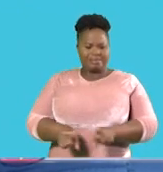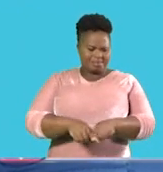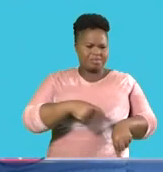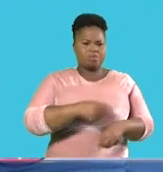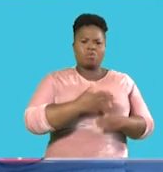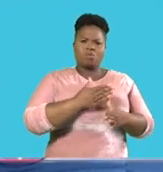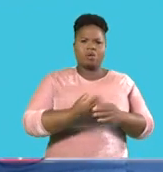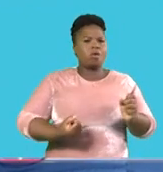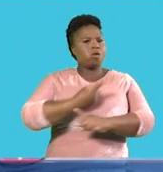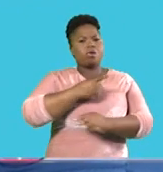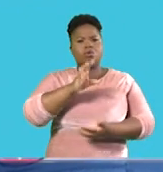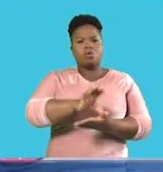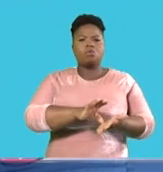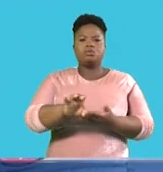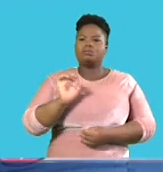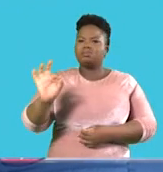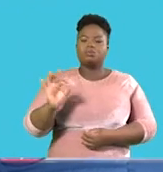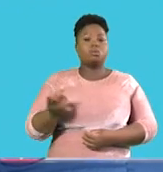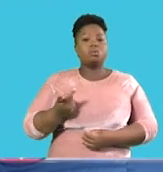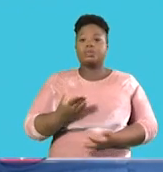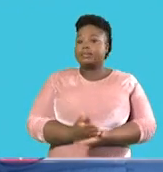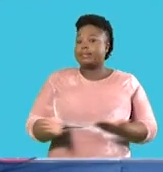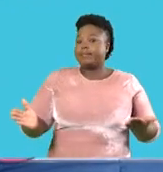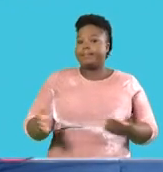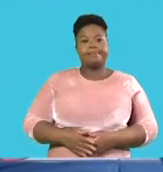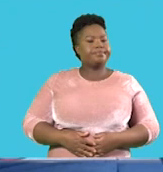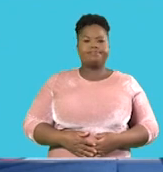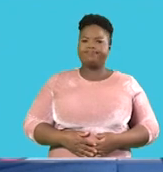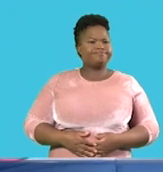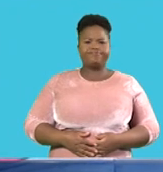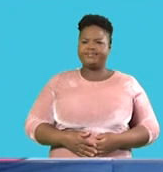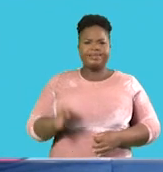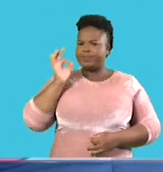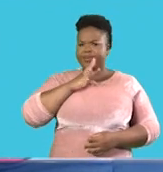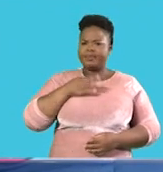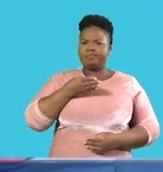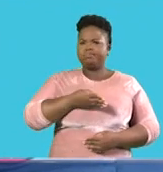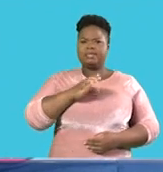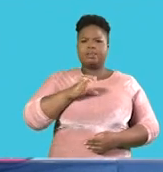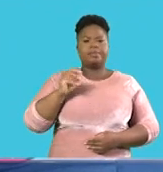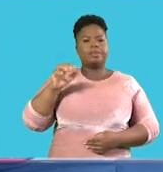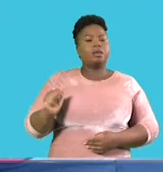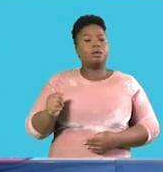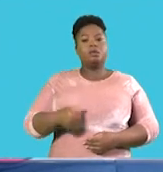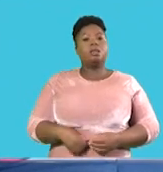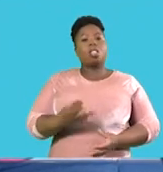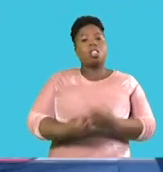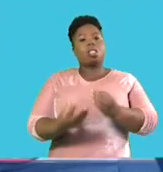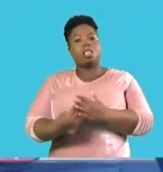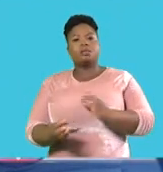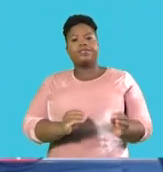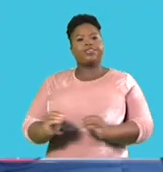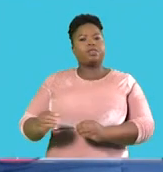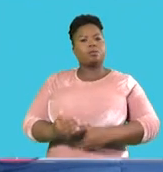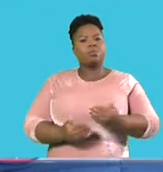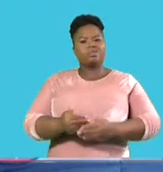in breach of their contract. Others were found to be actually not reporting to the CCMA inquiry, which delays that particular process, which